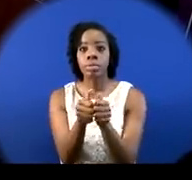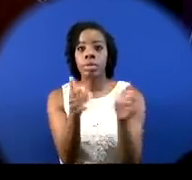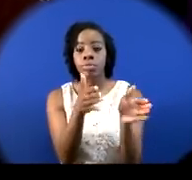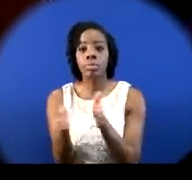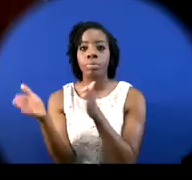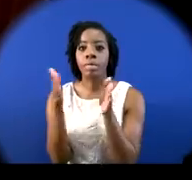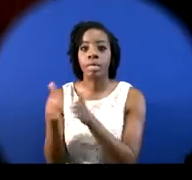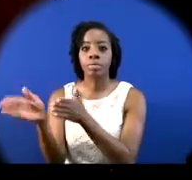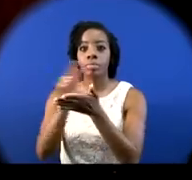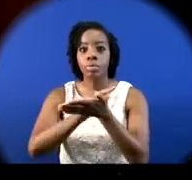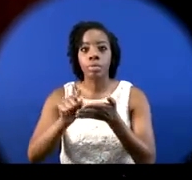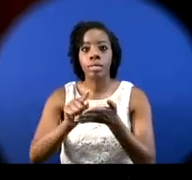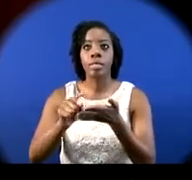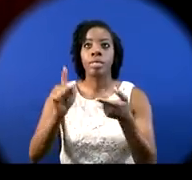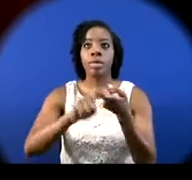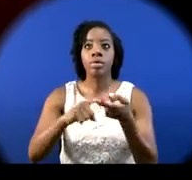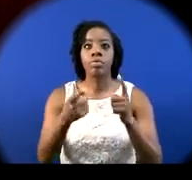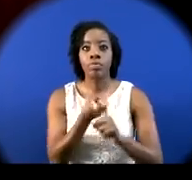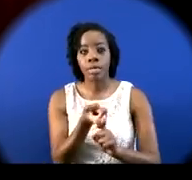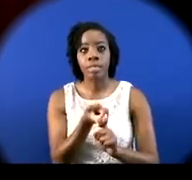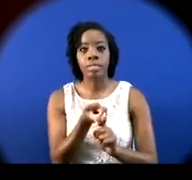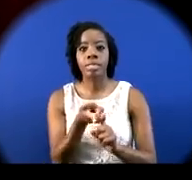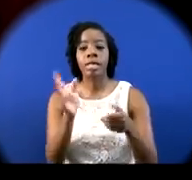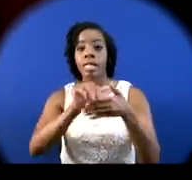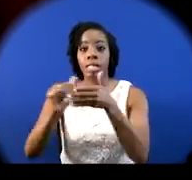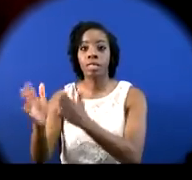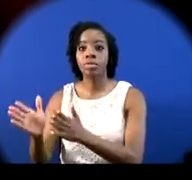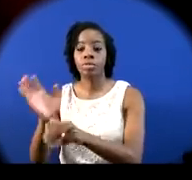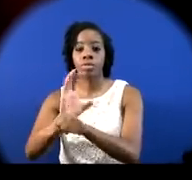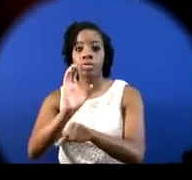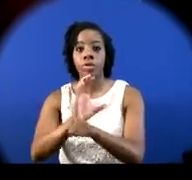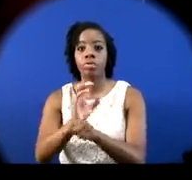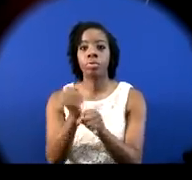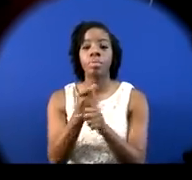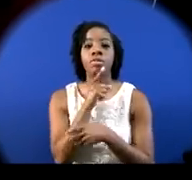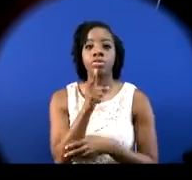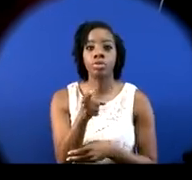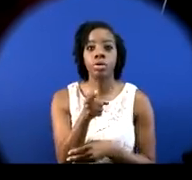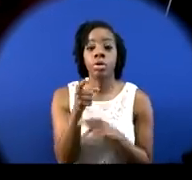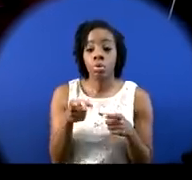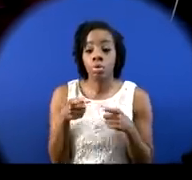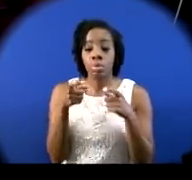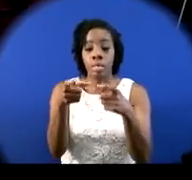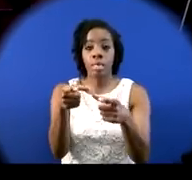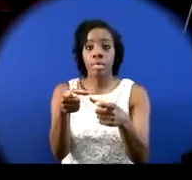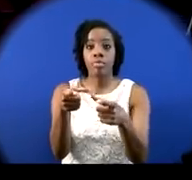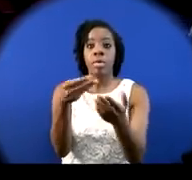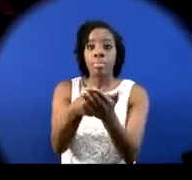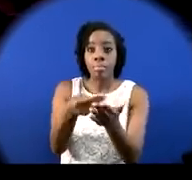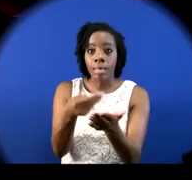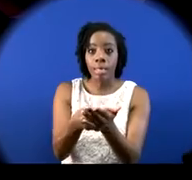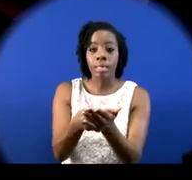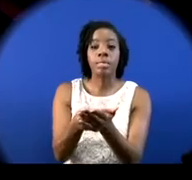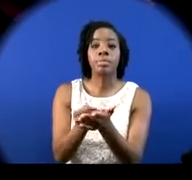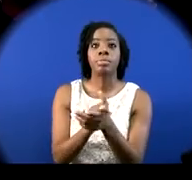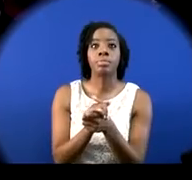last week, these friends of mine, senior staff, planned that we would make sure that we would provide missions and mercy to